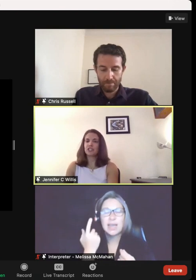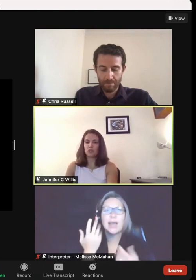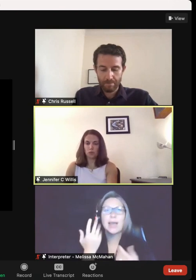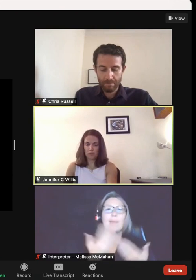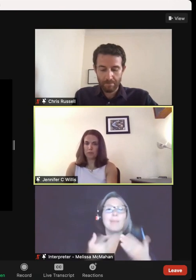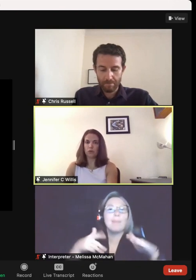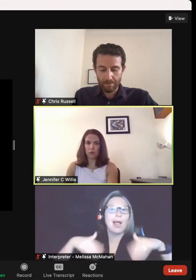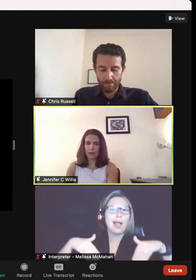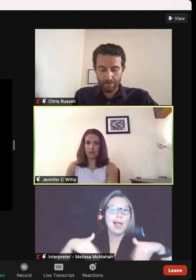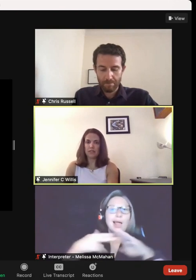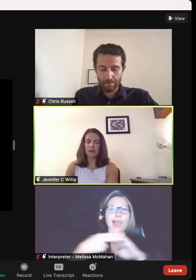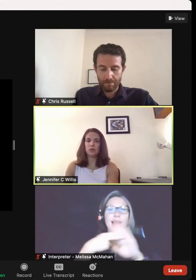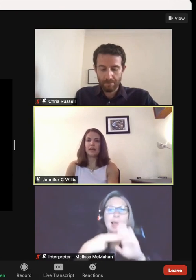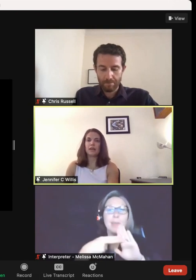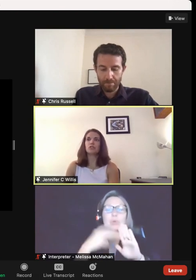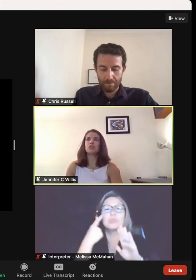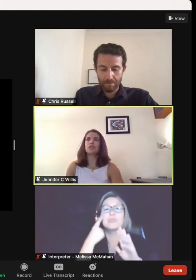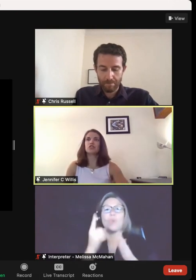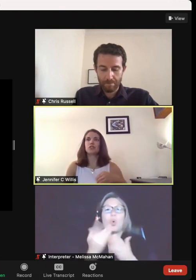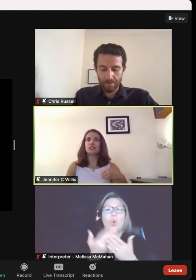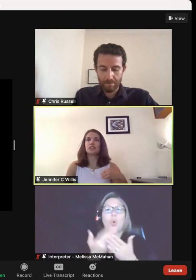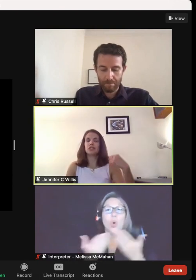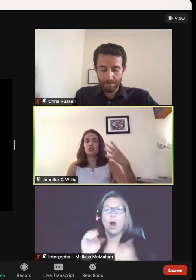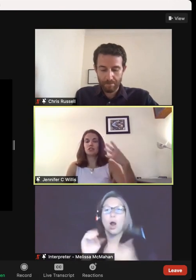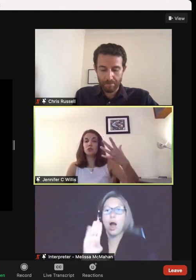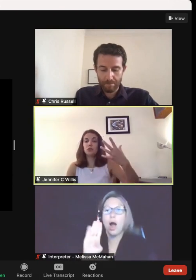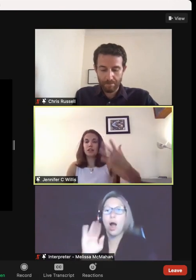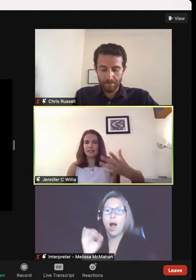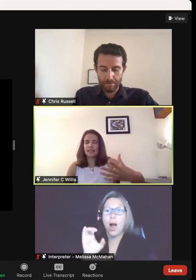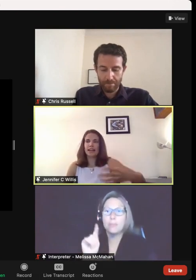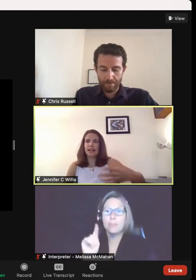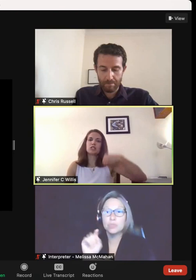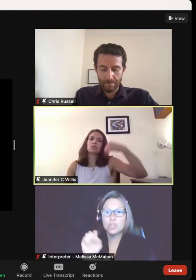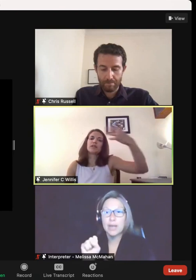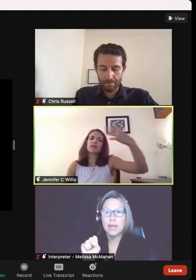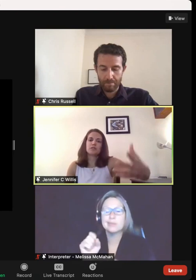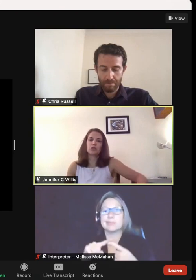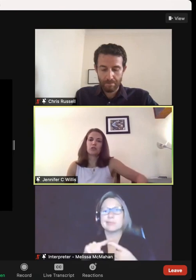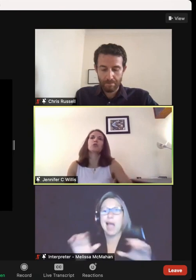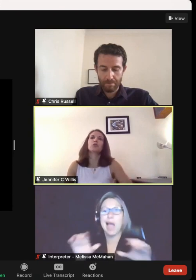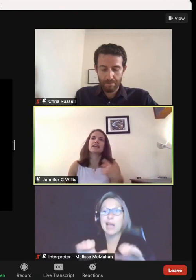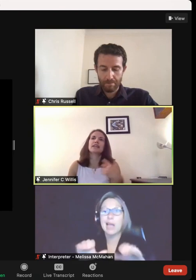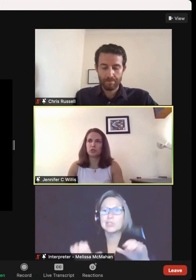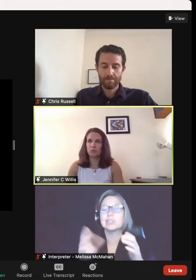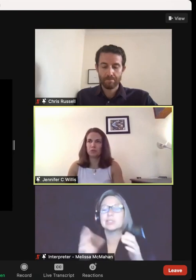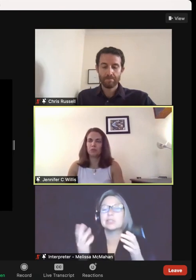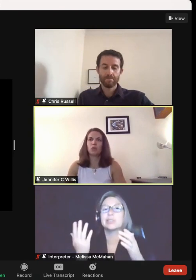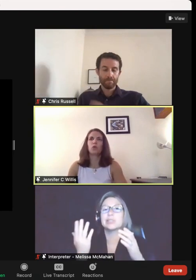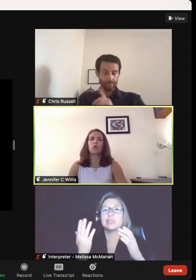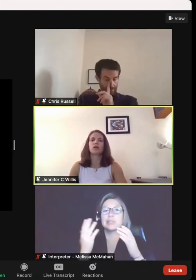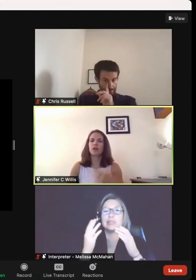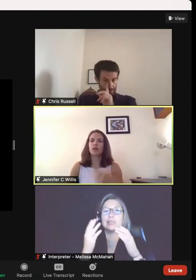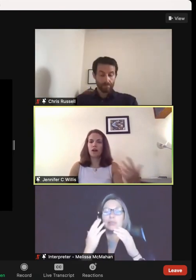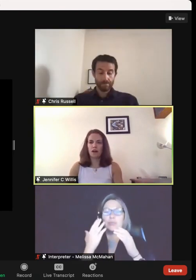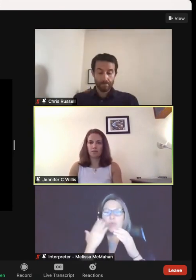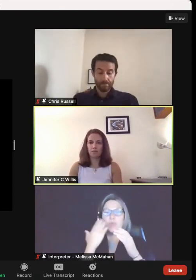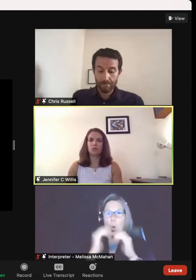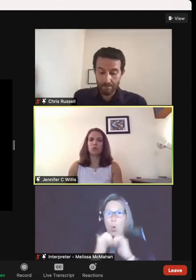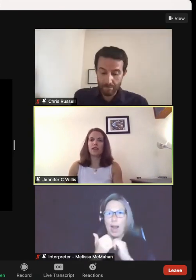or actions or people around them to be able to then utilize that expressively through a tangible symbol